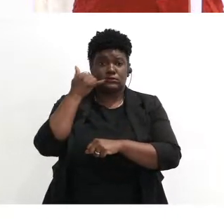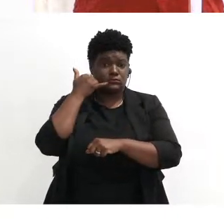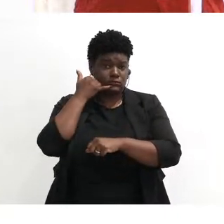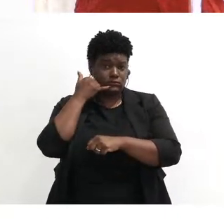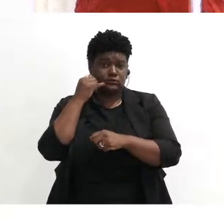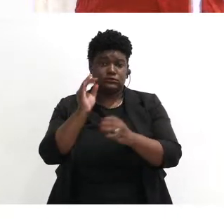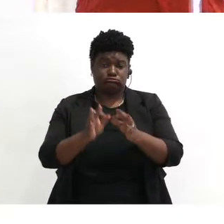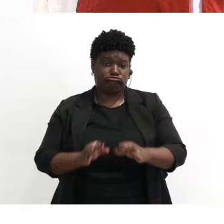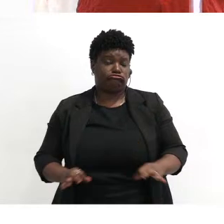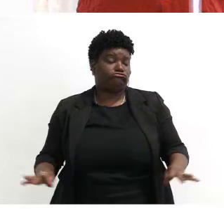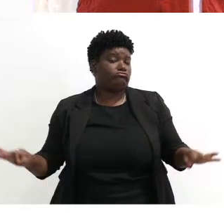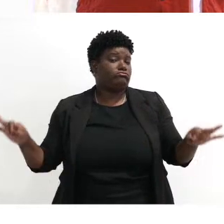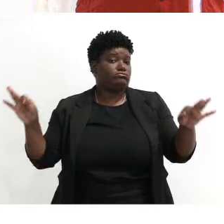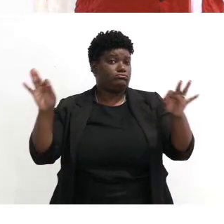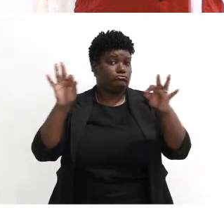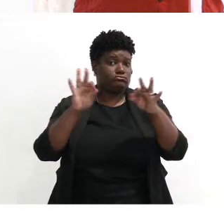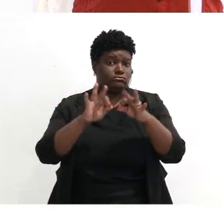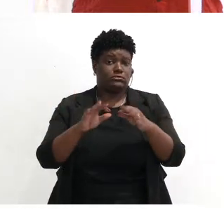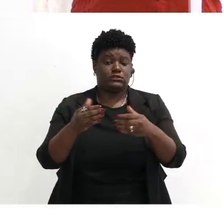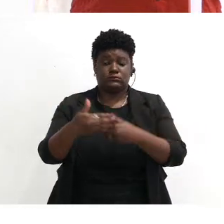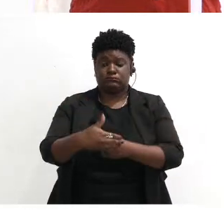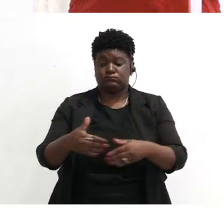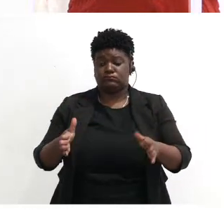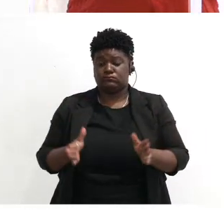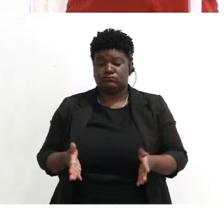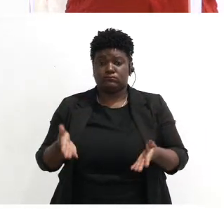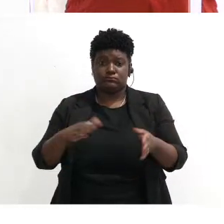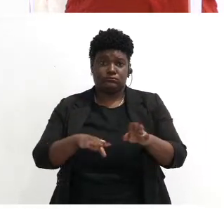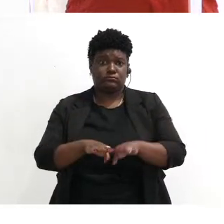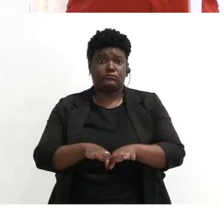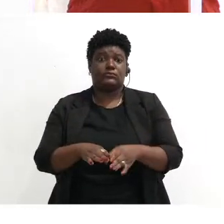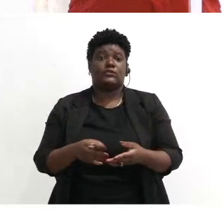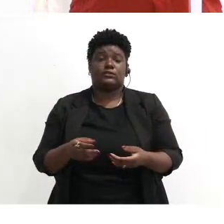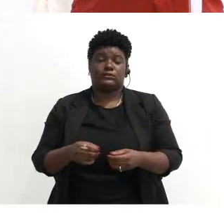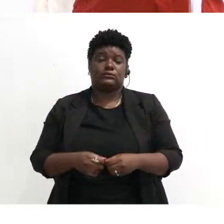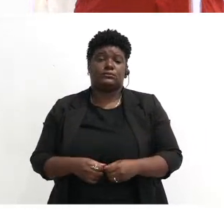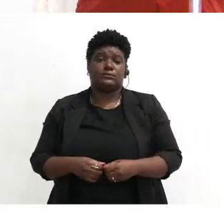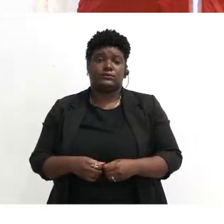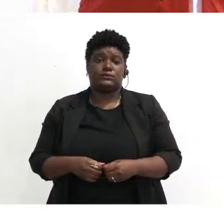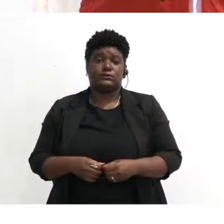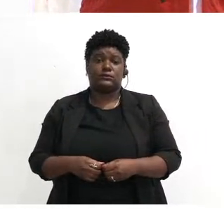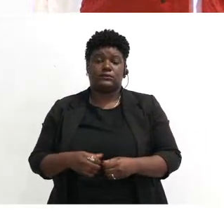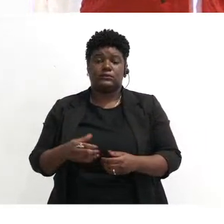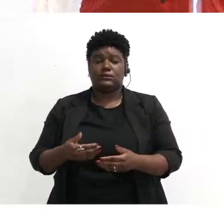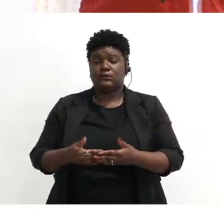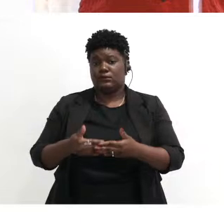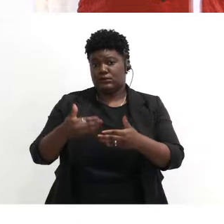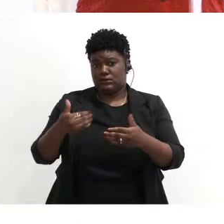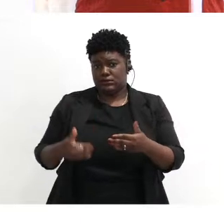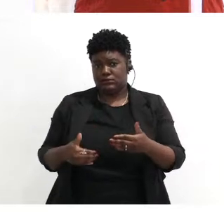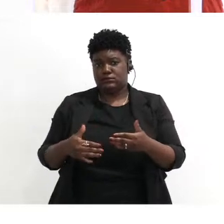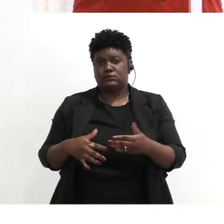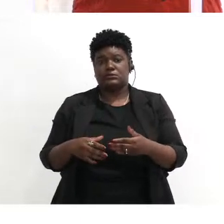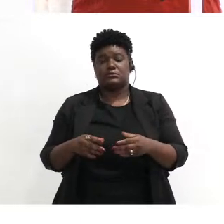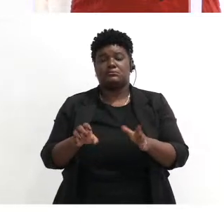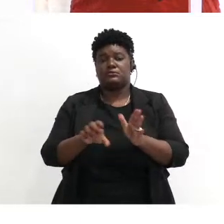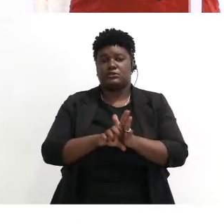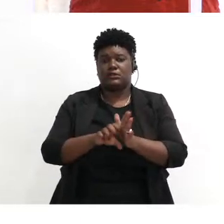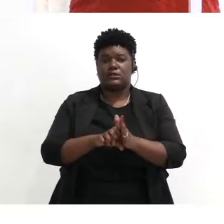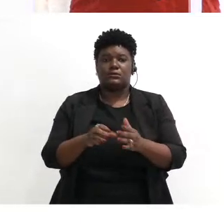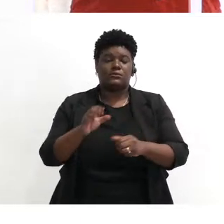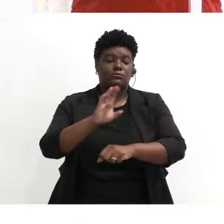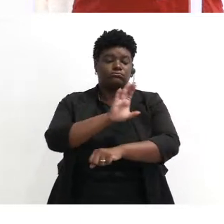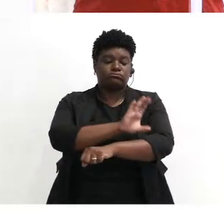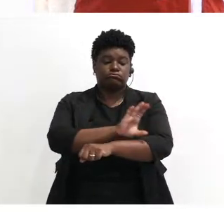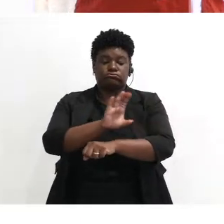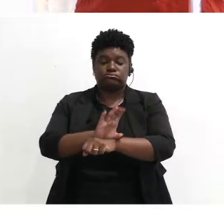we were packaging stuff that went into desktop computers or pretty big